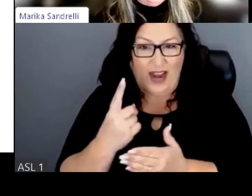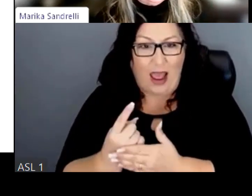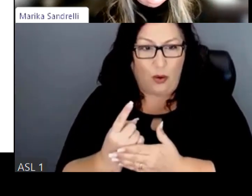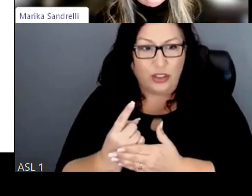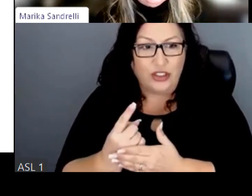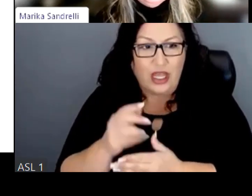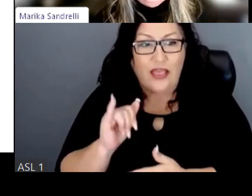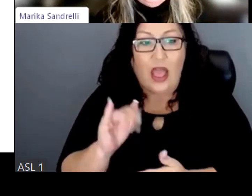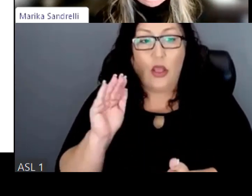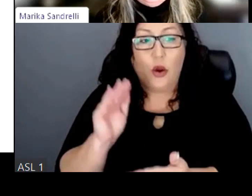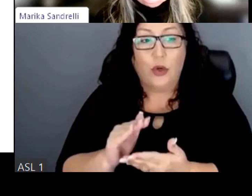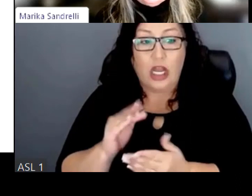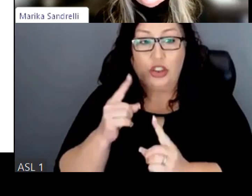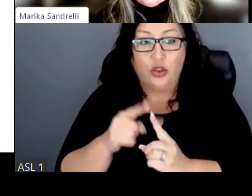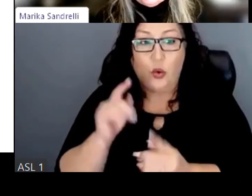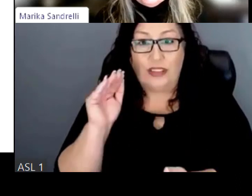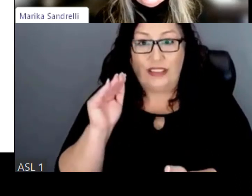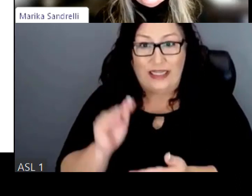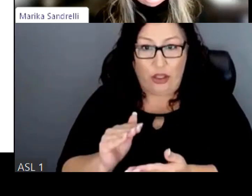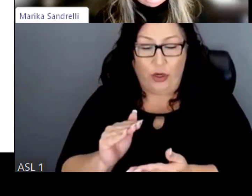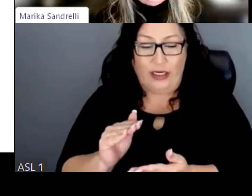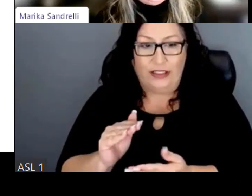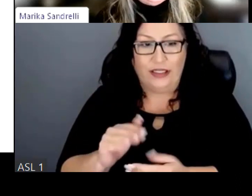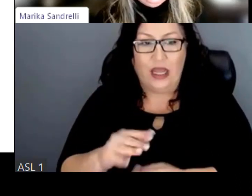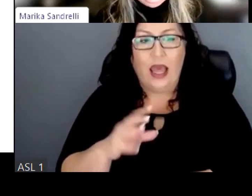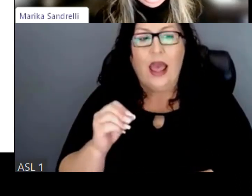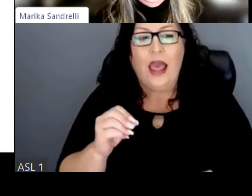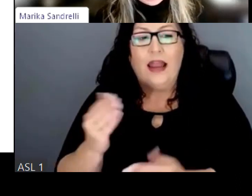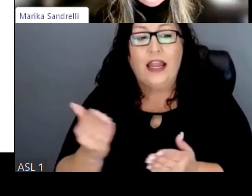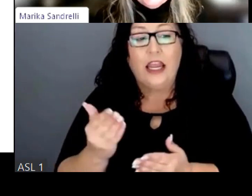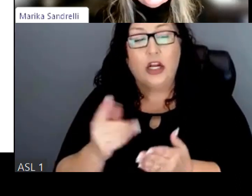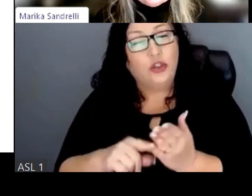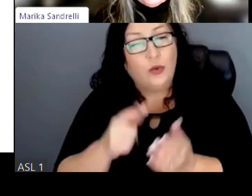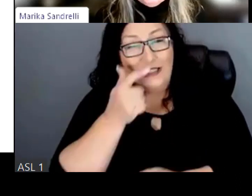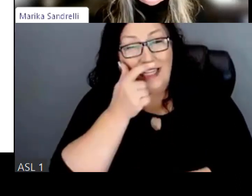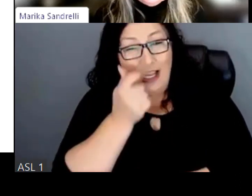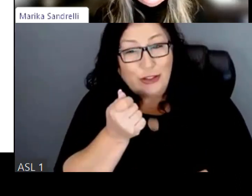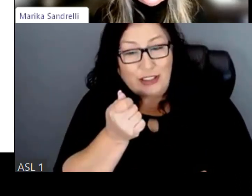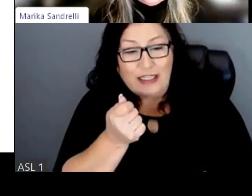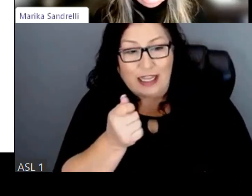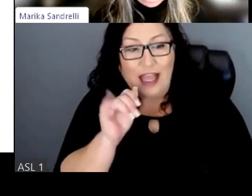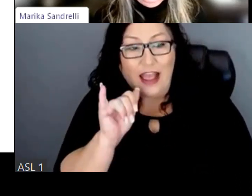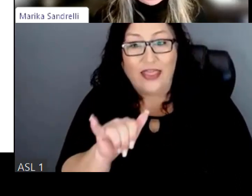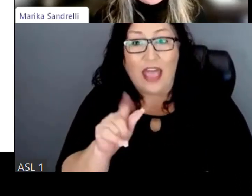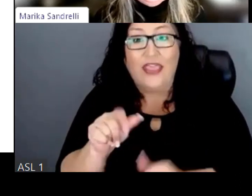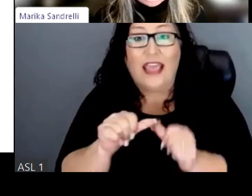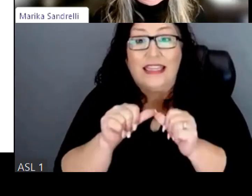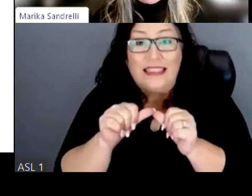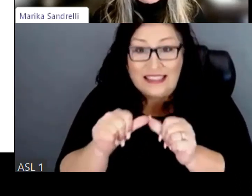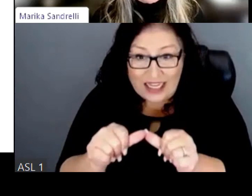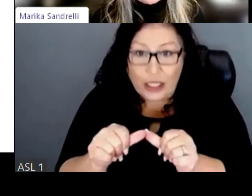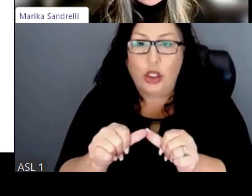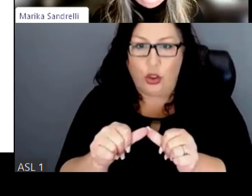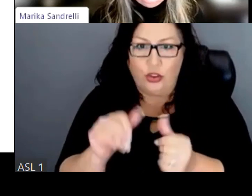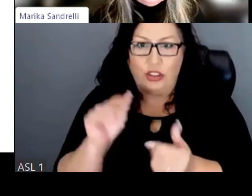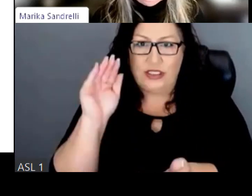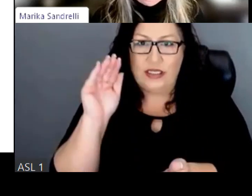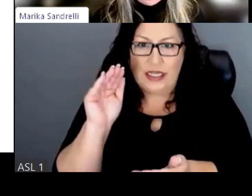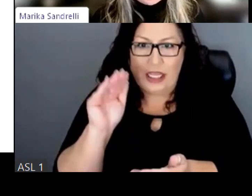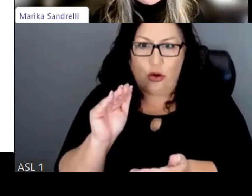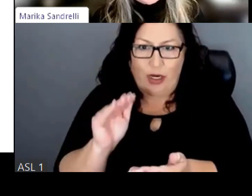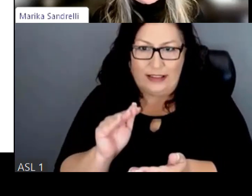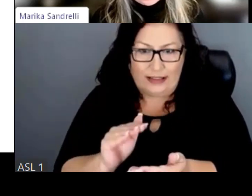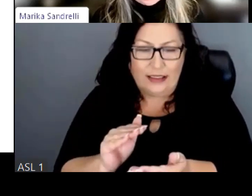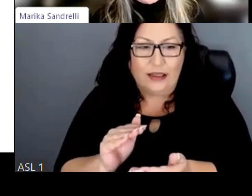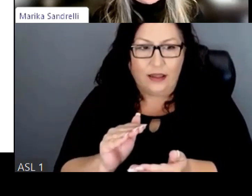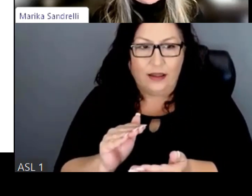7-hour workshop, that the reduction scores decreased. And here's what's interesting is that they continued